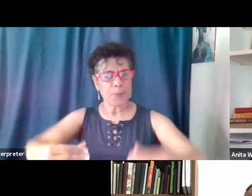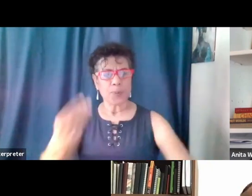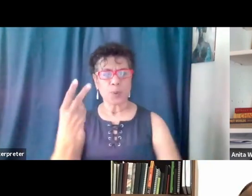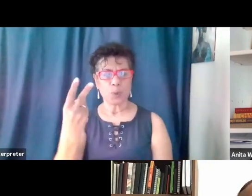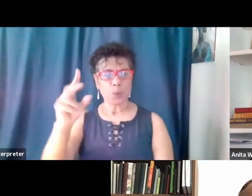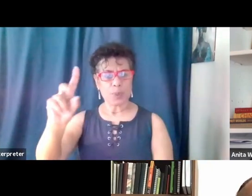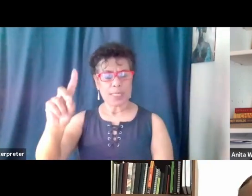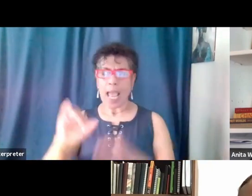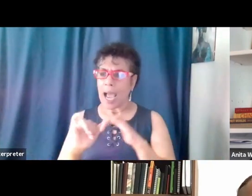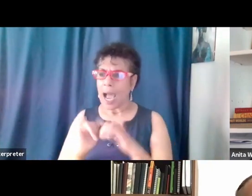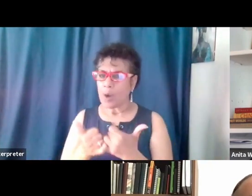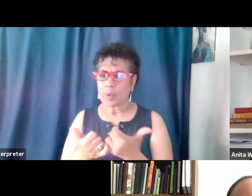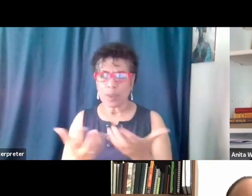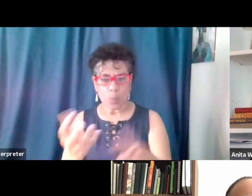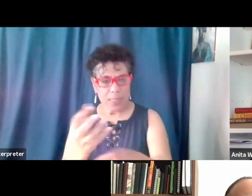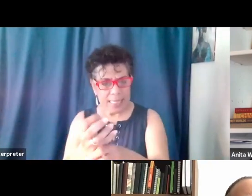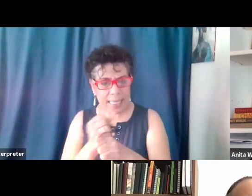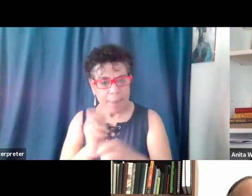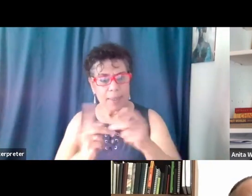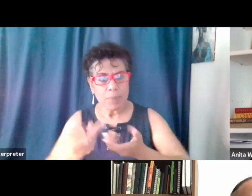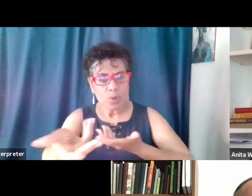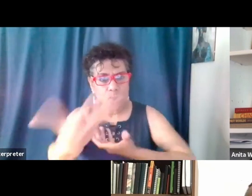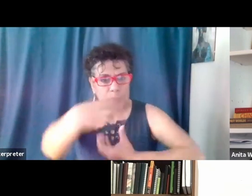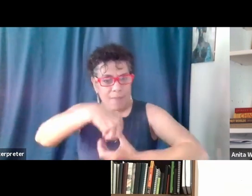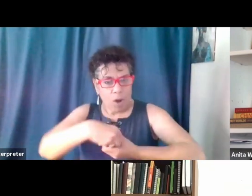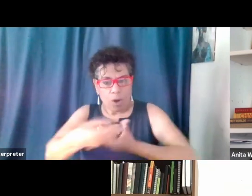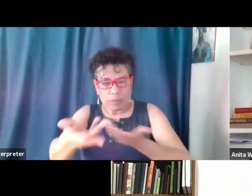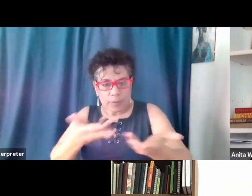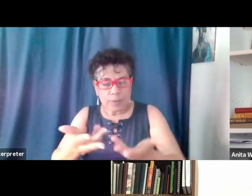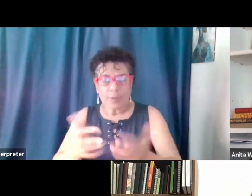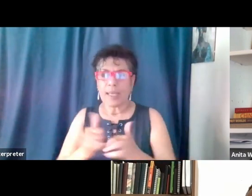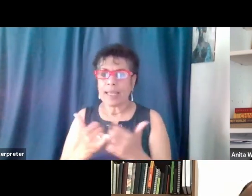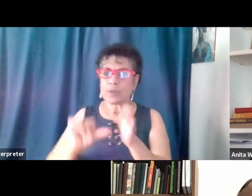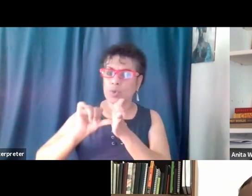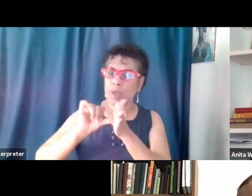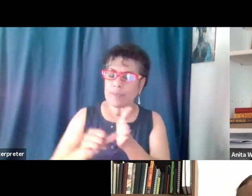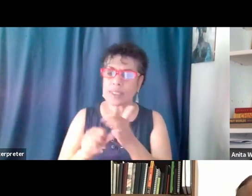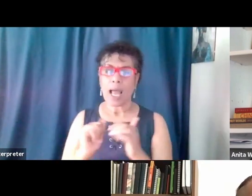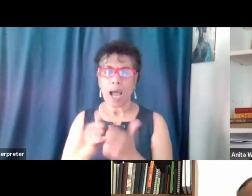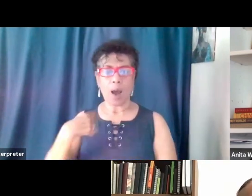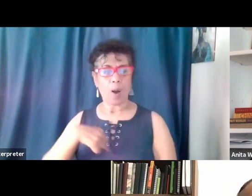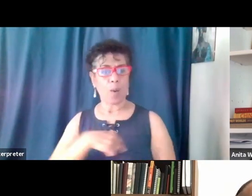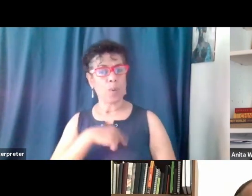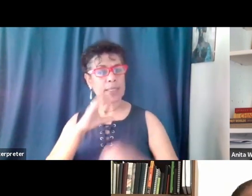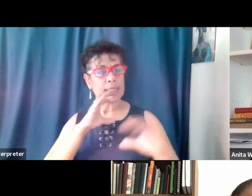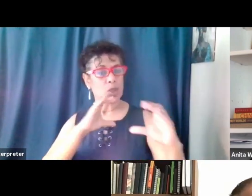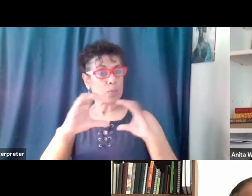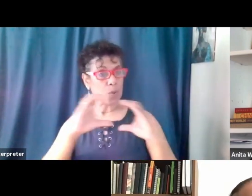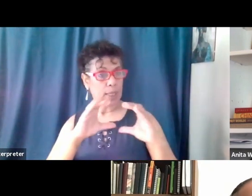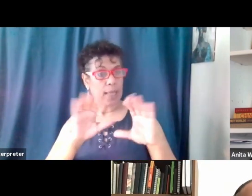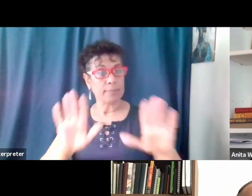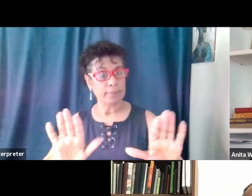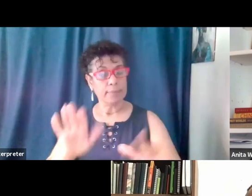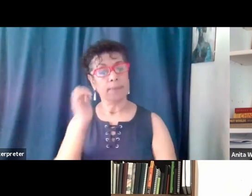an authentic manner and also highlight the different ways that we communicate? So each day